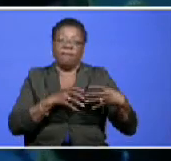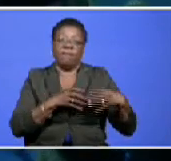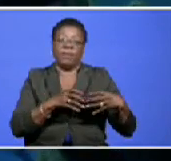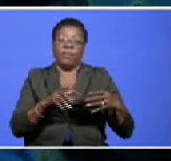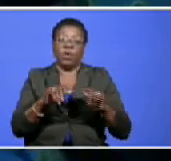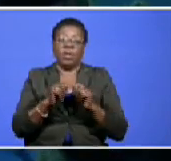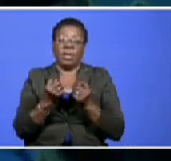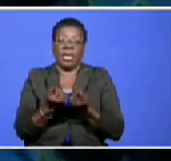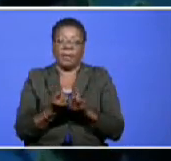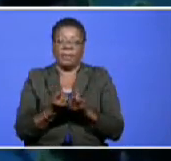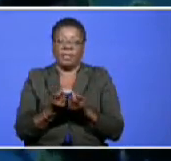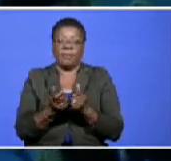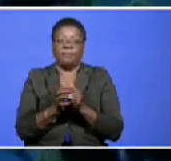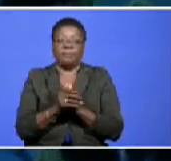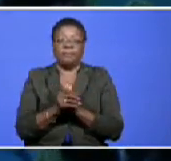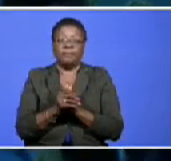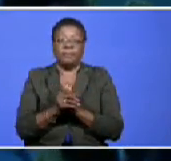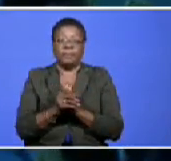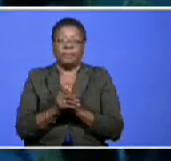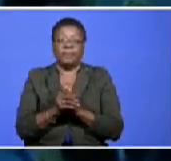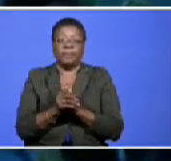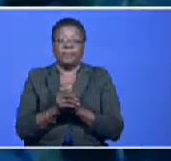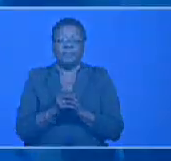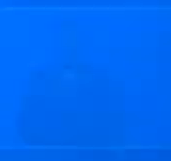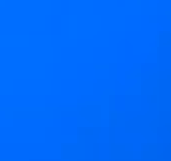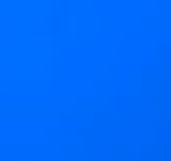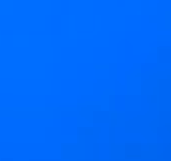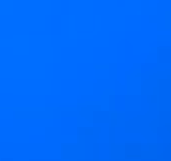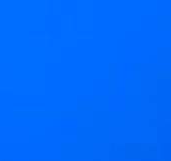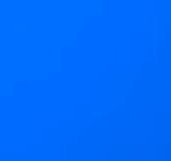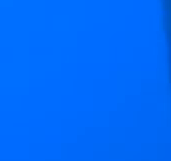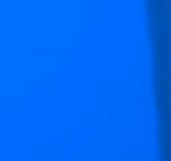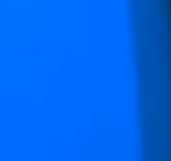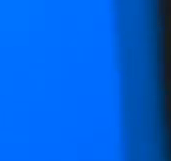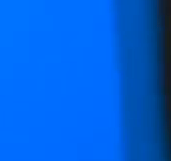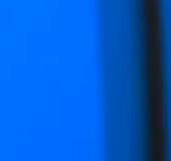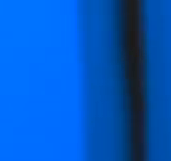to go back to the studio, and weather's coming after the break. ZNS Total